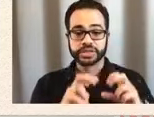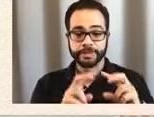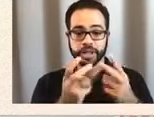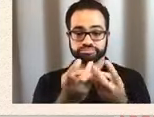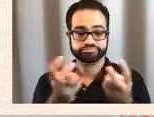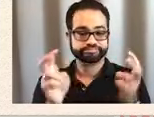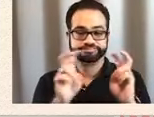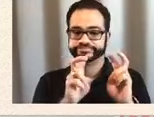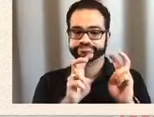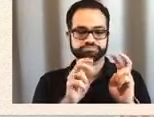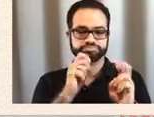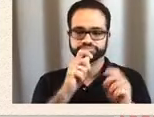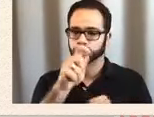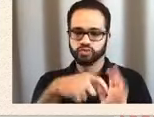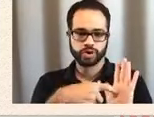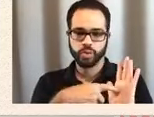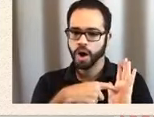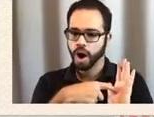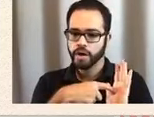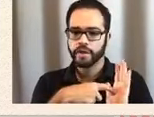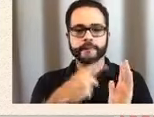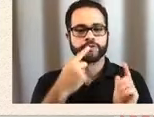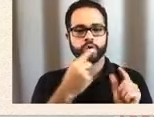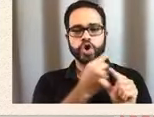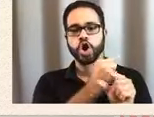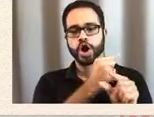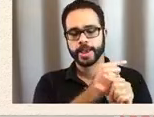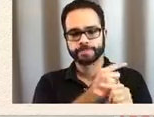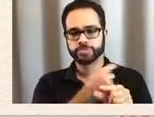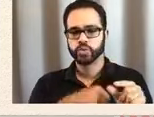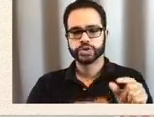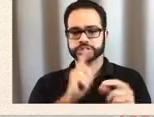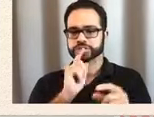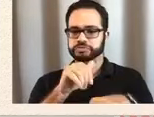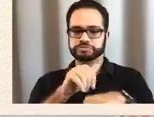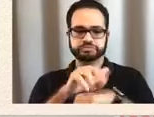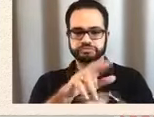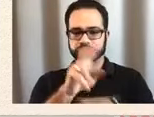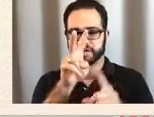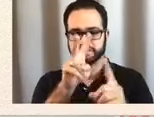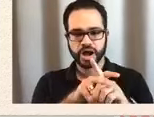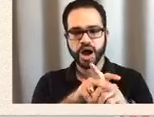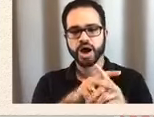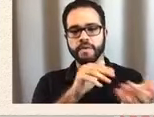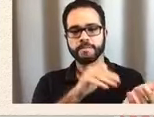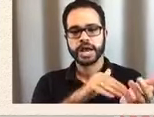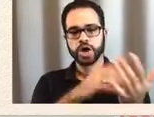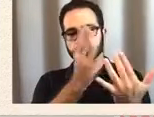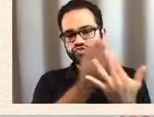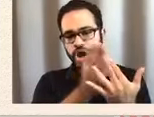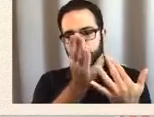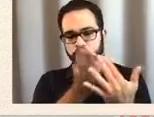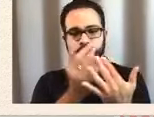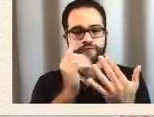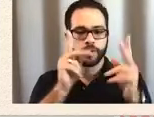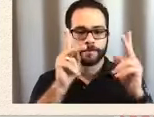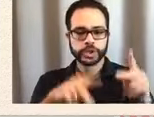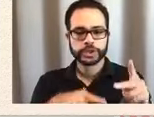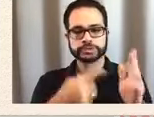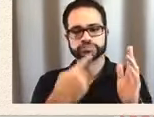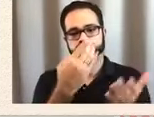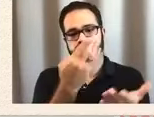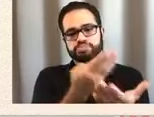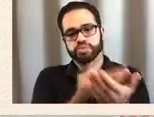guardian advocacy. We simply file medical records of the individual documenting the disability and